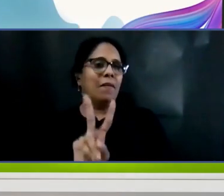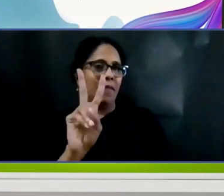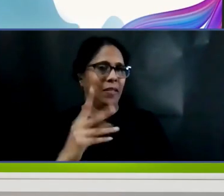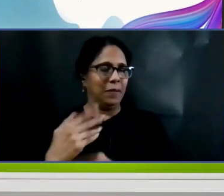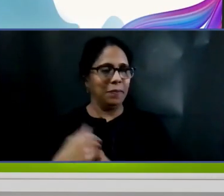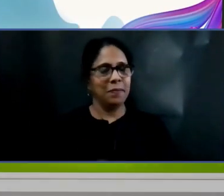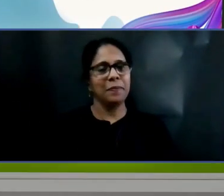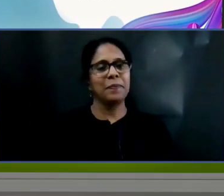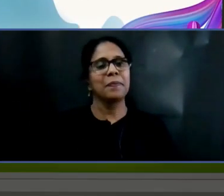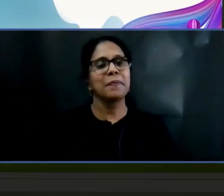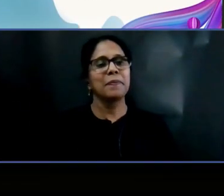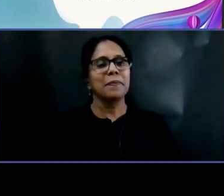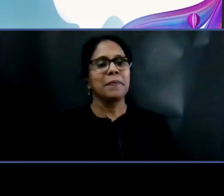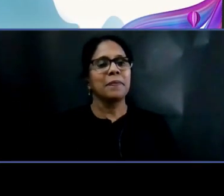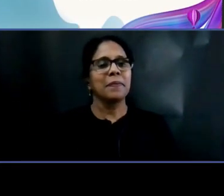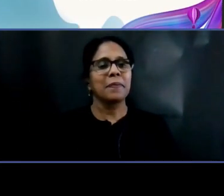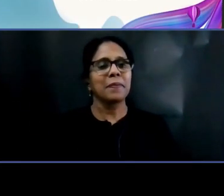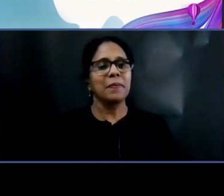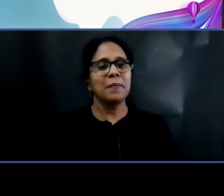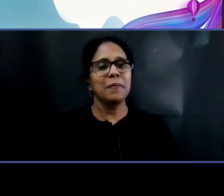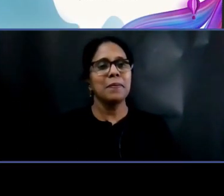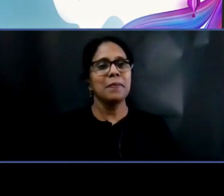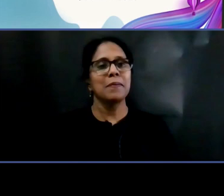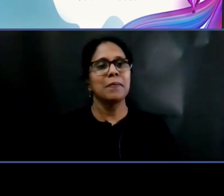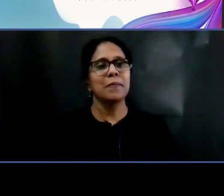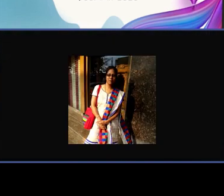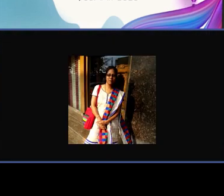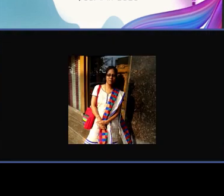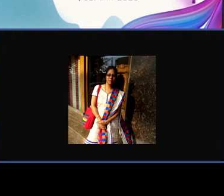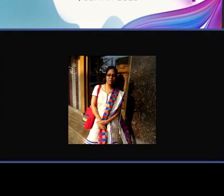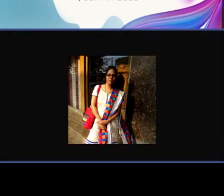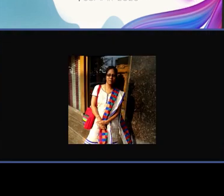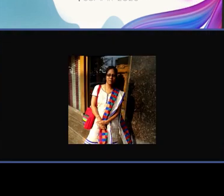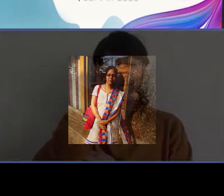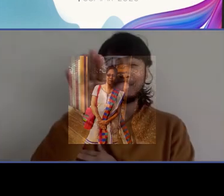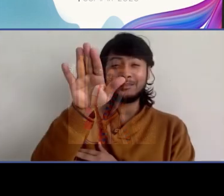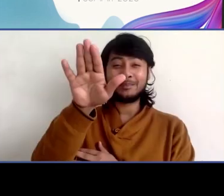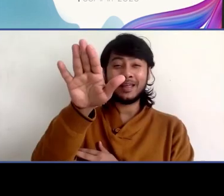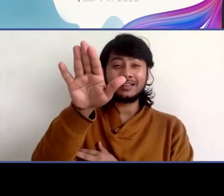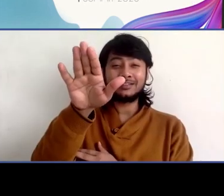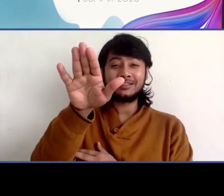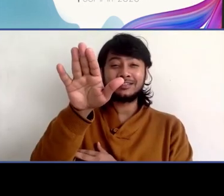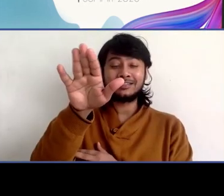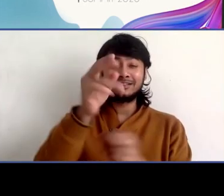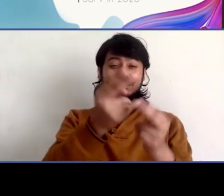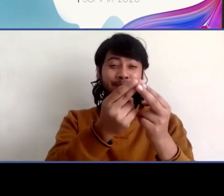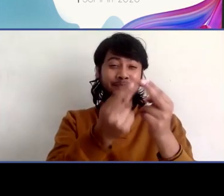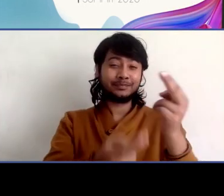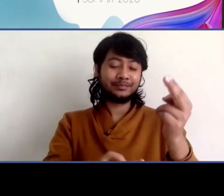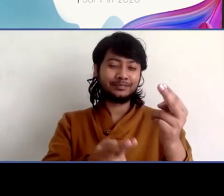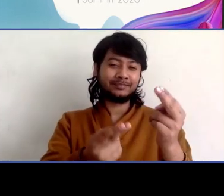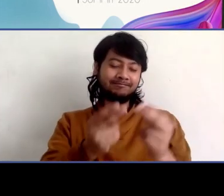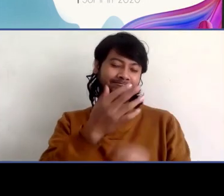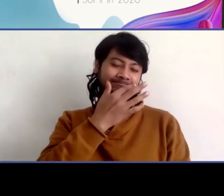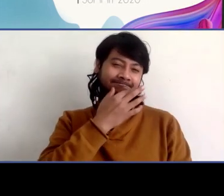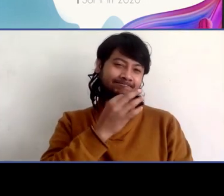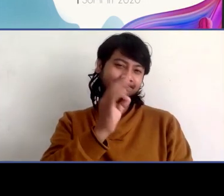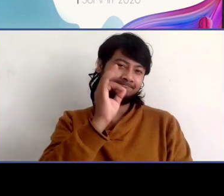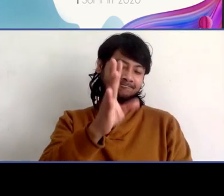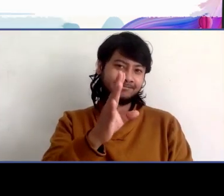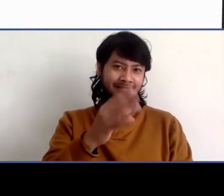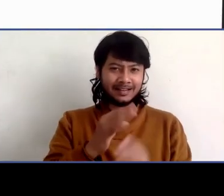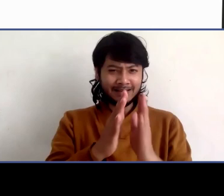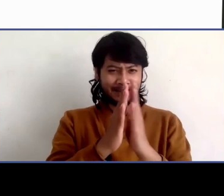Thank you, Feroz. That was a beautiful pledge for inclusion. And I request all of you to take the pledge